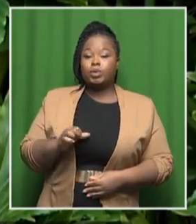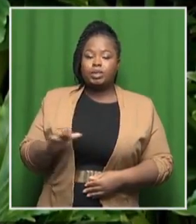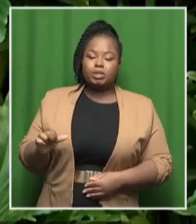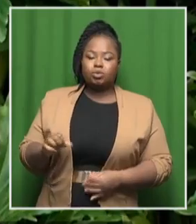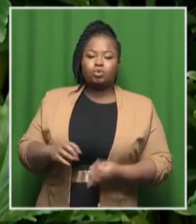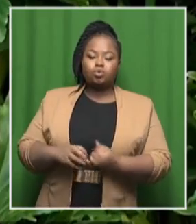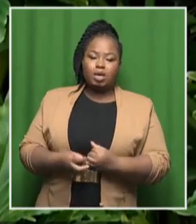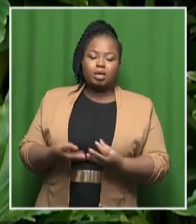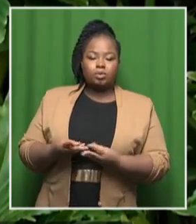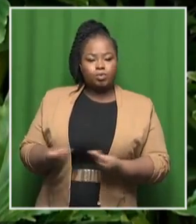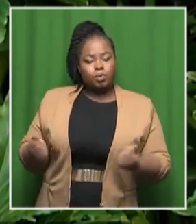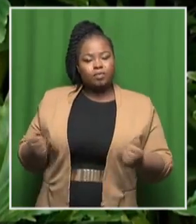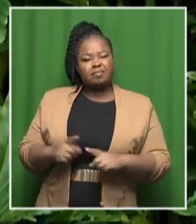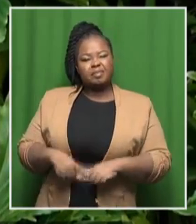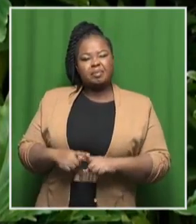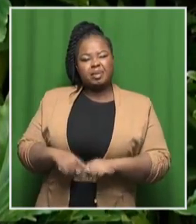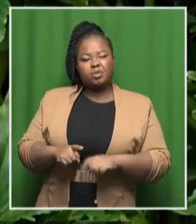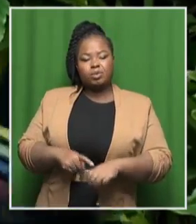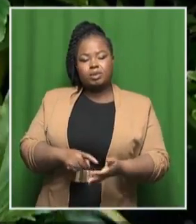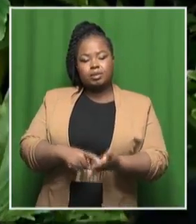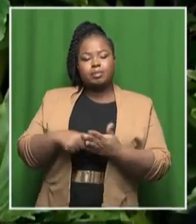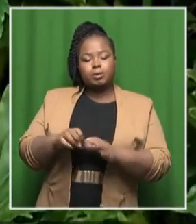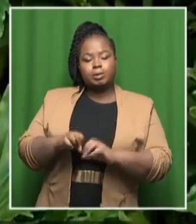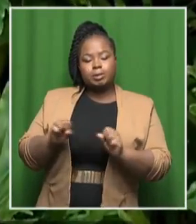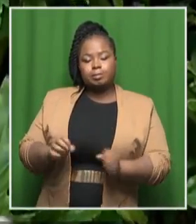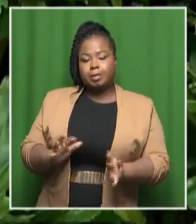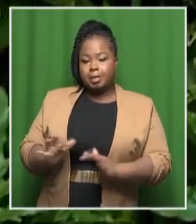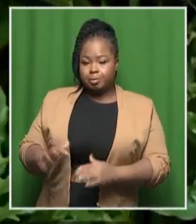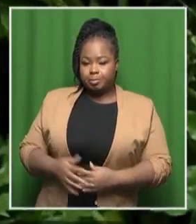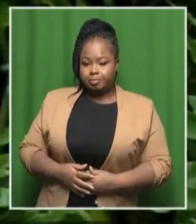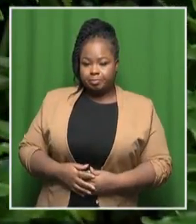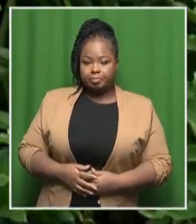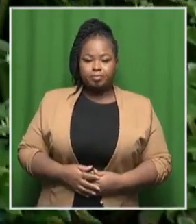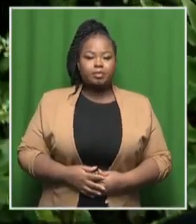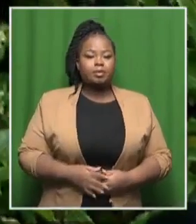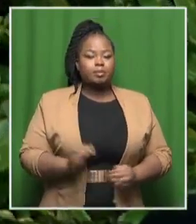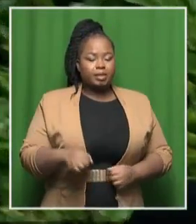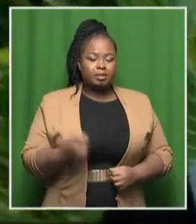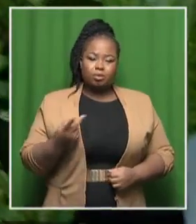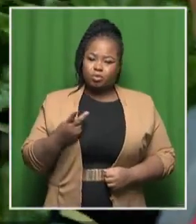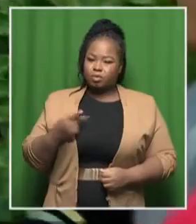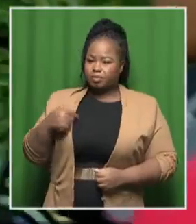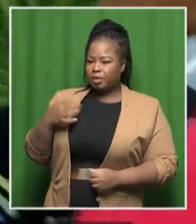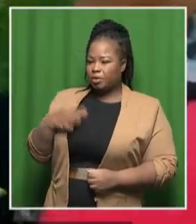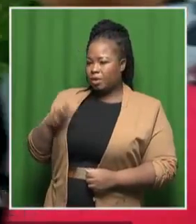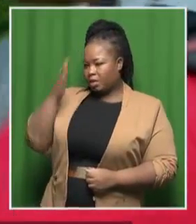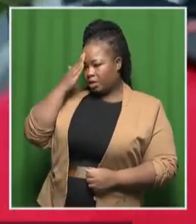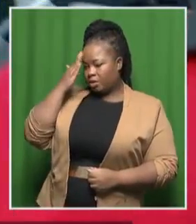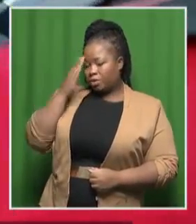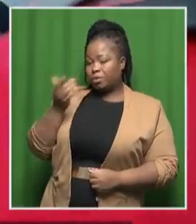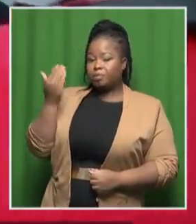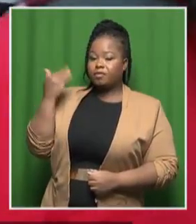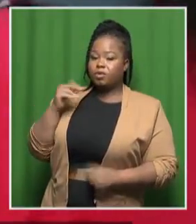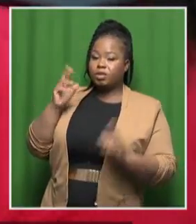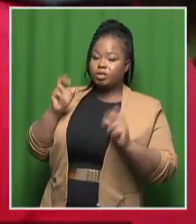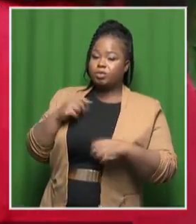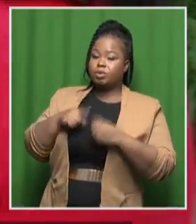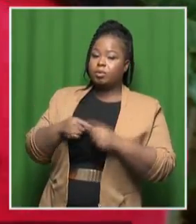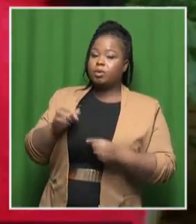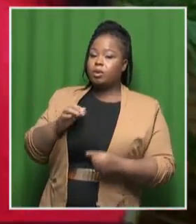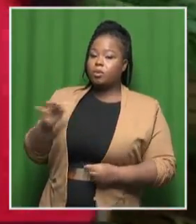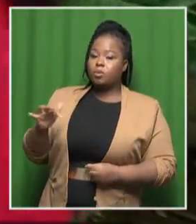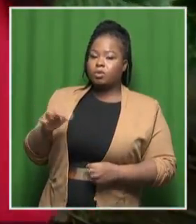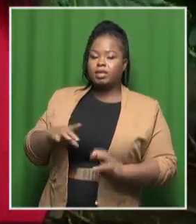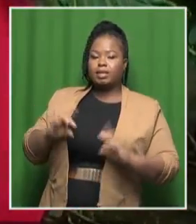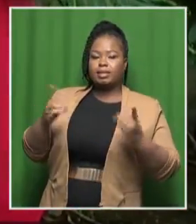recover, depending on the demand on the system. Sorry, Barry, just not to cut you, just to also focus, I know that the issue has been the issue of the water and the